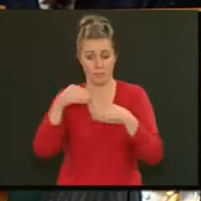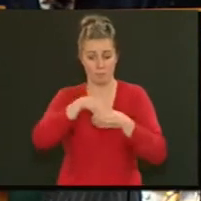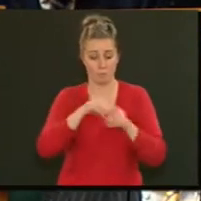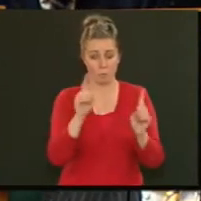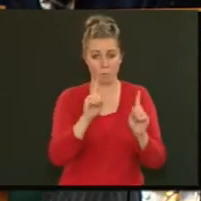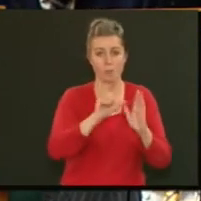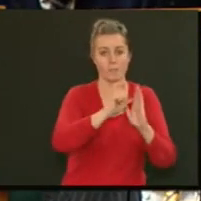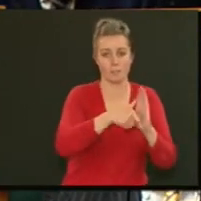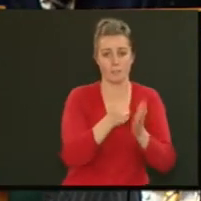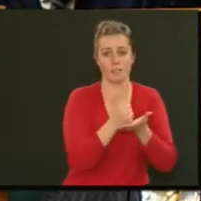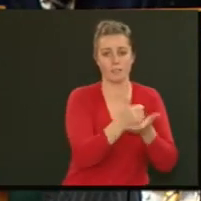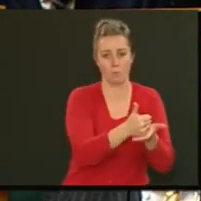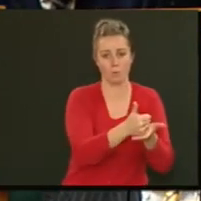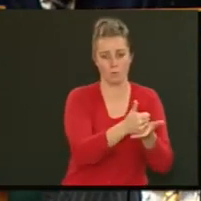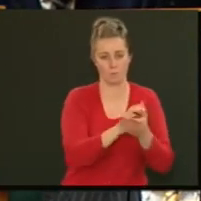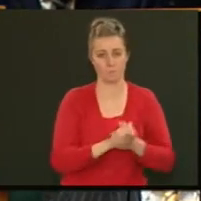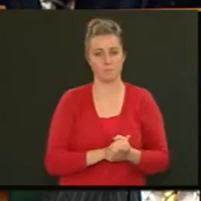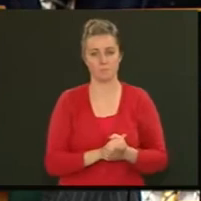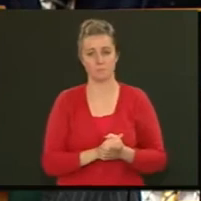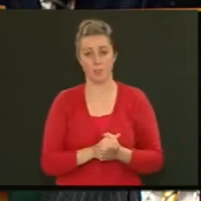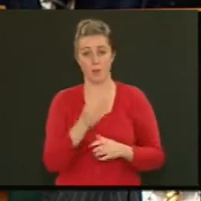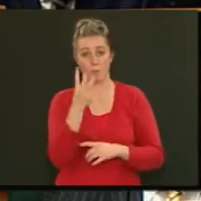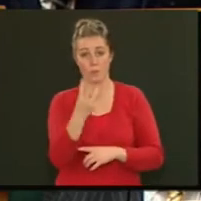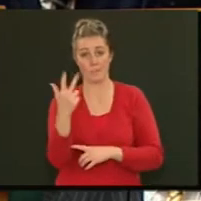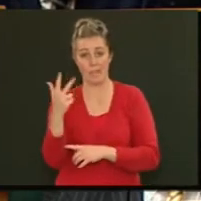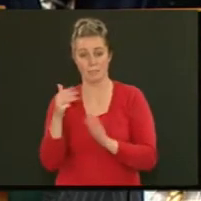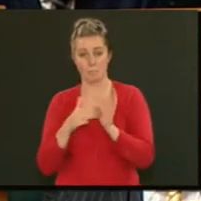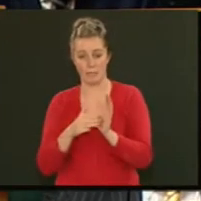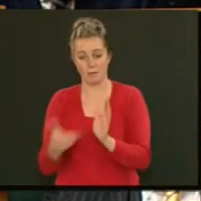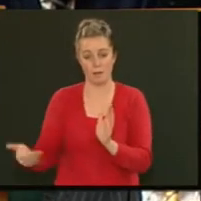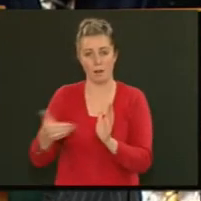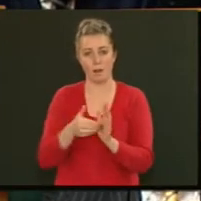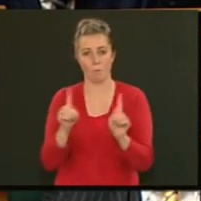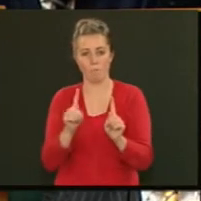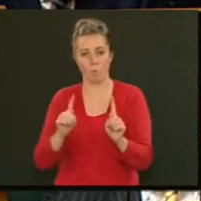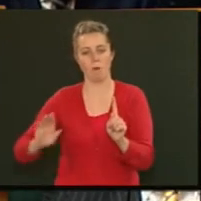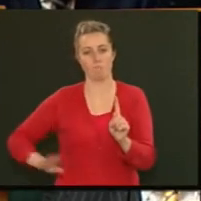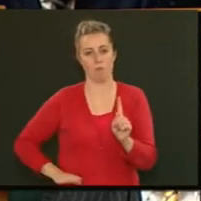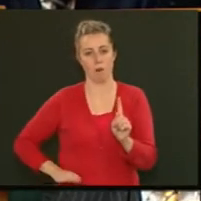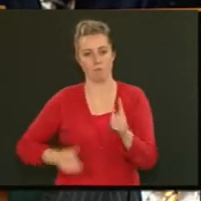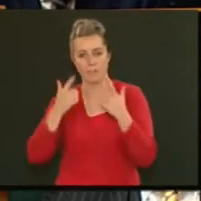disability support services and $38 million more in primary care.